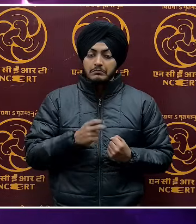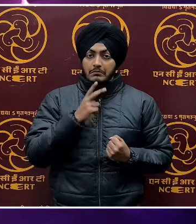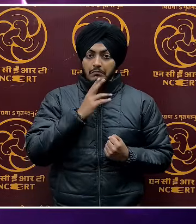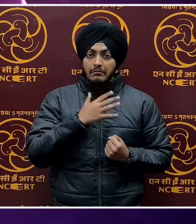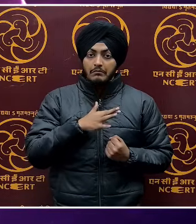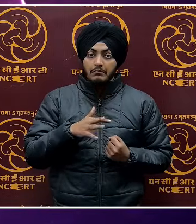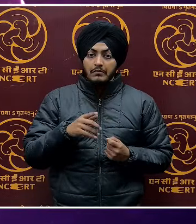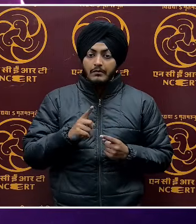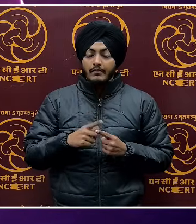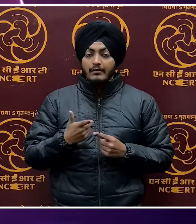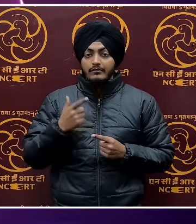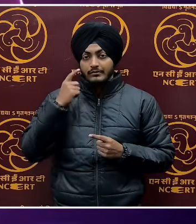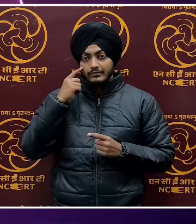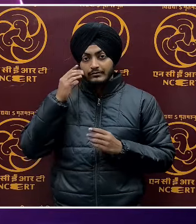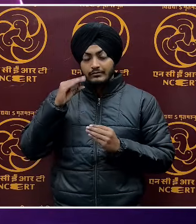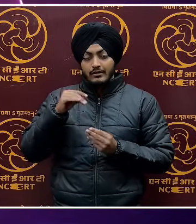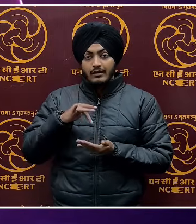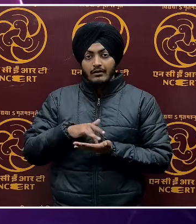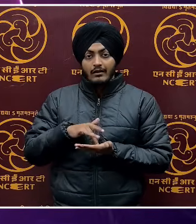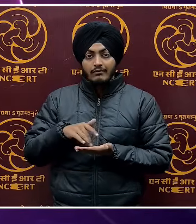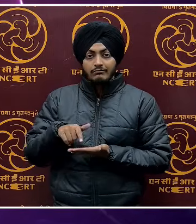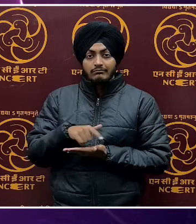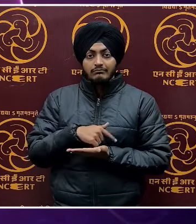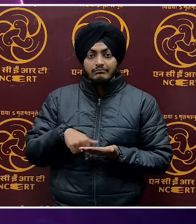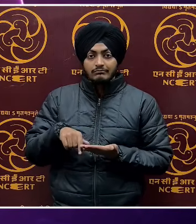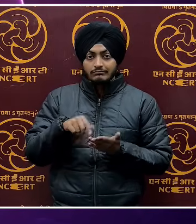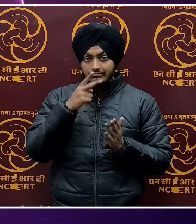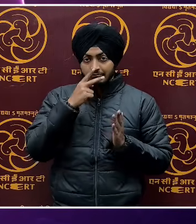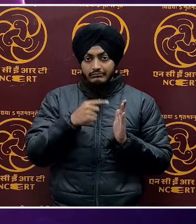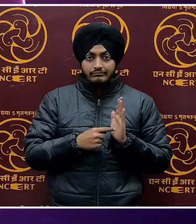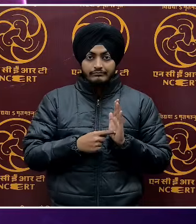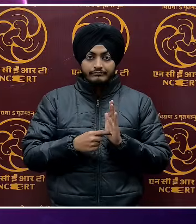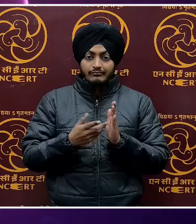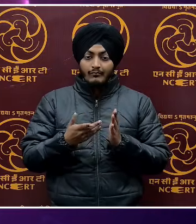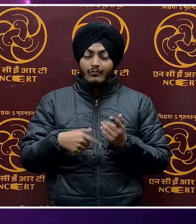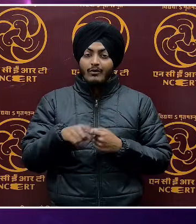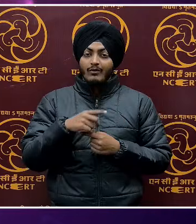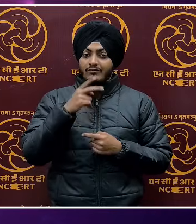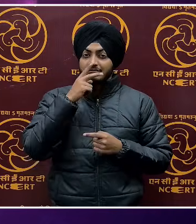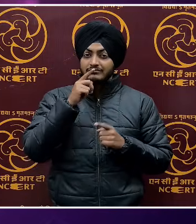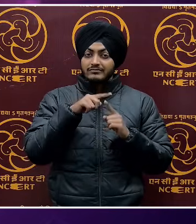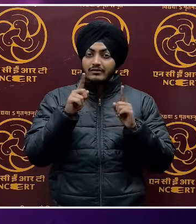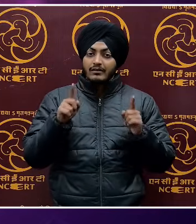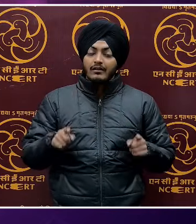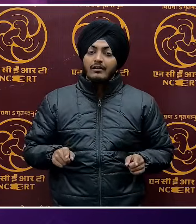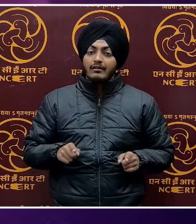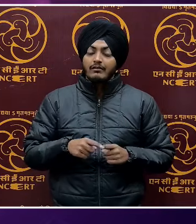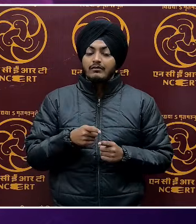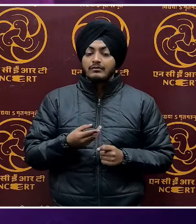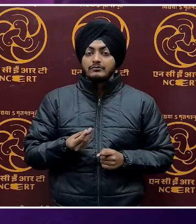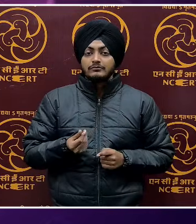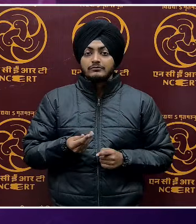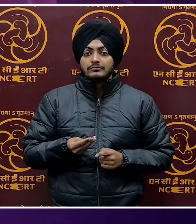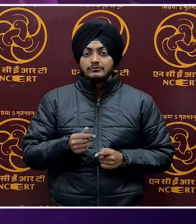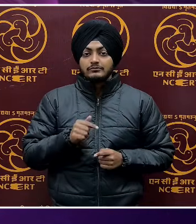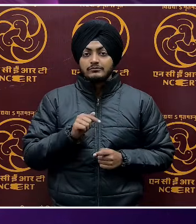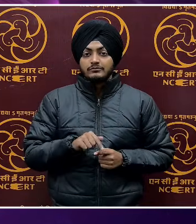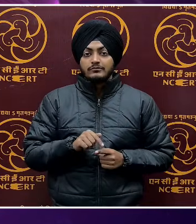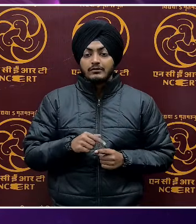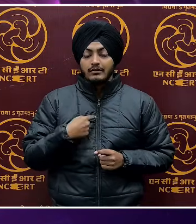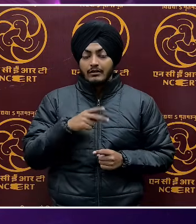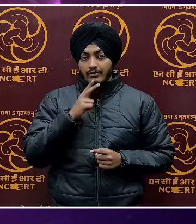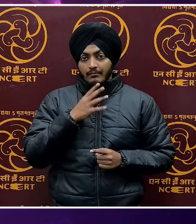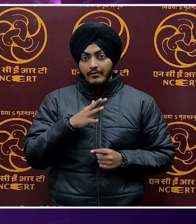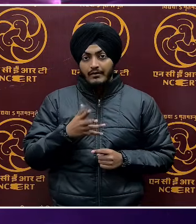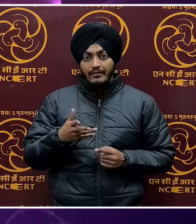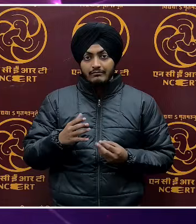the pleasant land. So this was stanza 1, ma'am. As you can see on the screen also, there's sand, land also, and then there's water